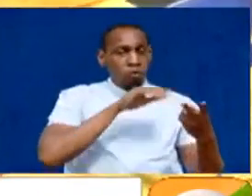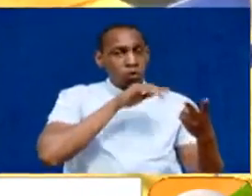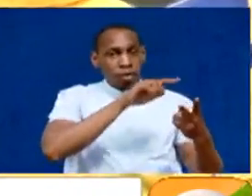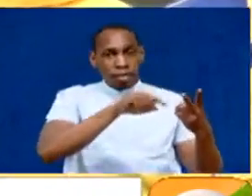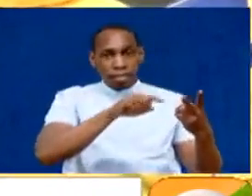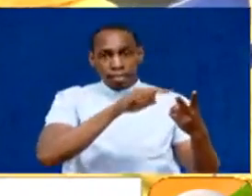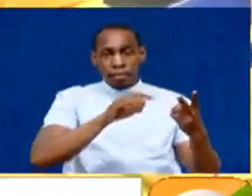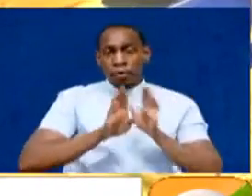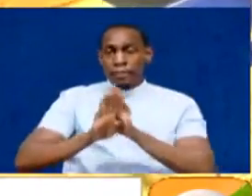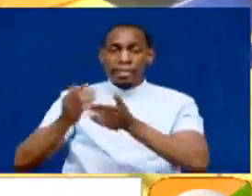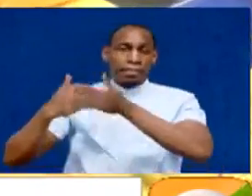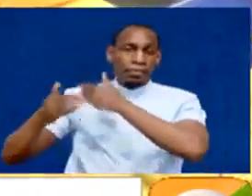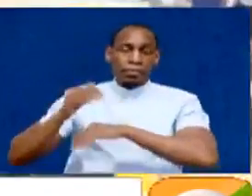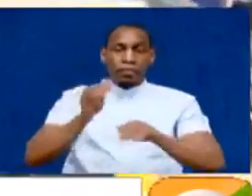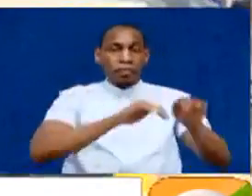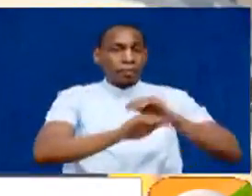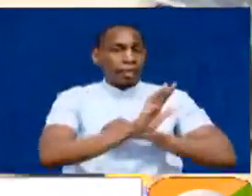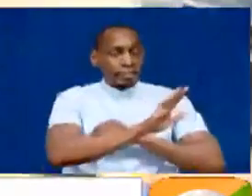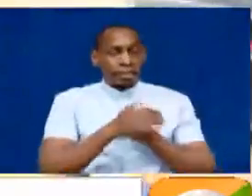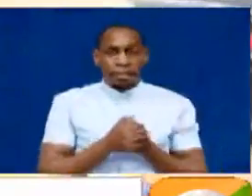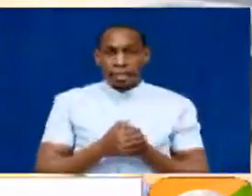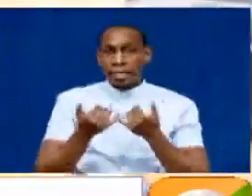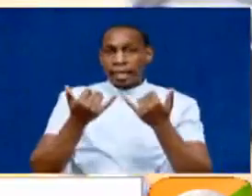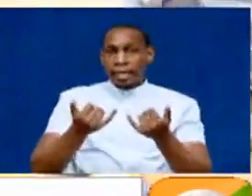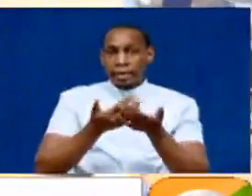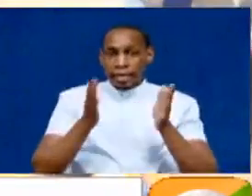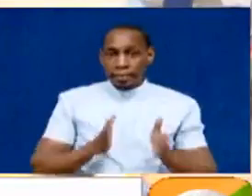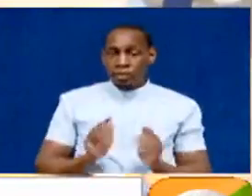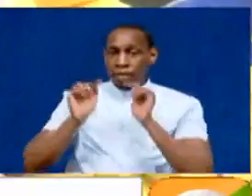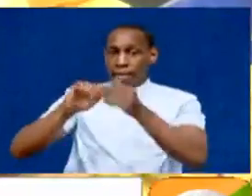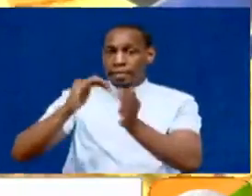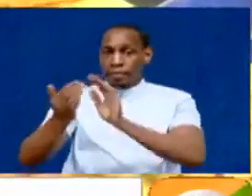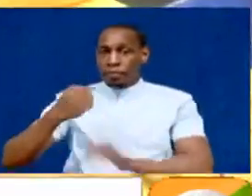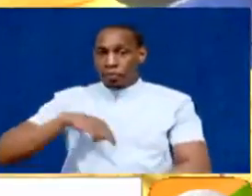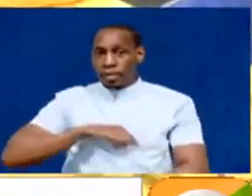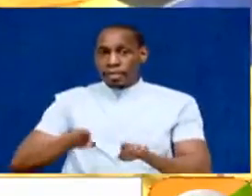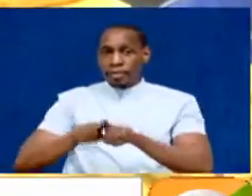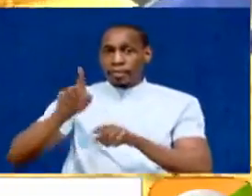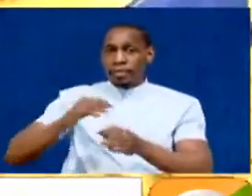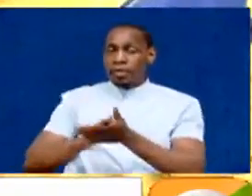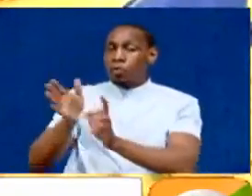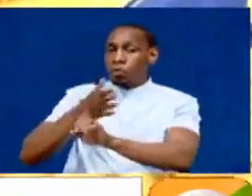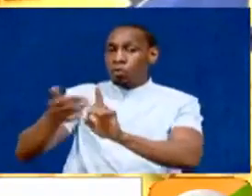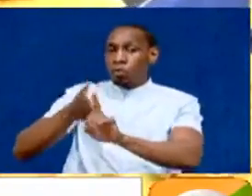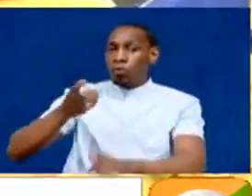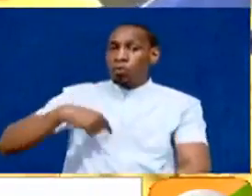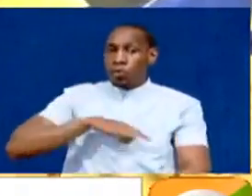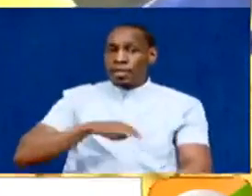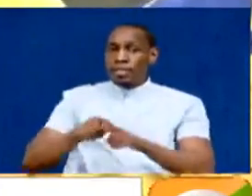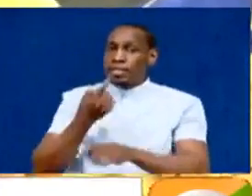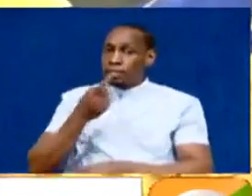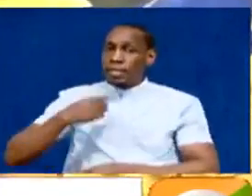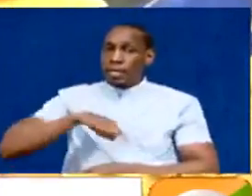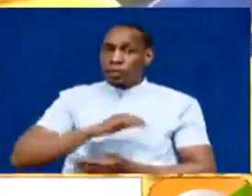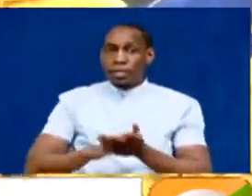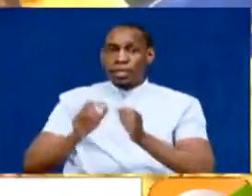have betrayed us even before we have elected you. So whoever is coming to us must now convince us, must tell us